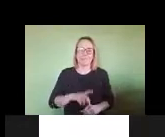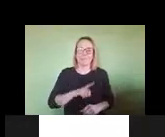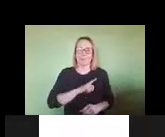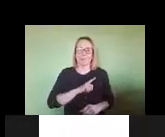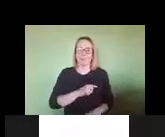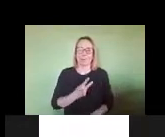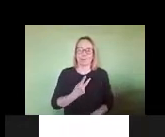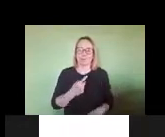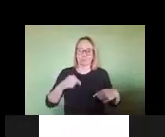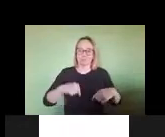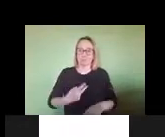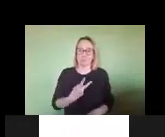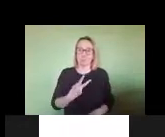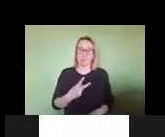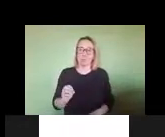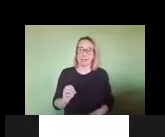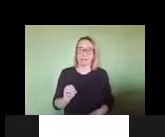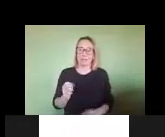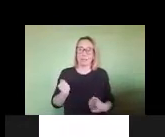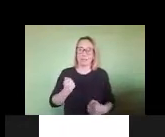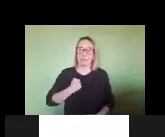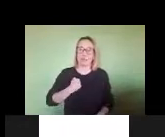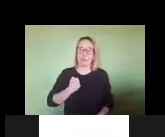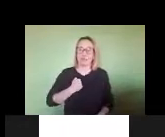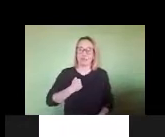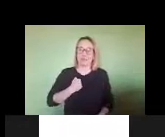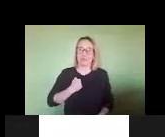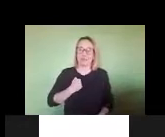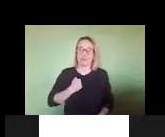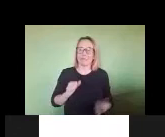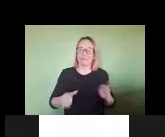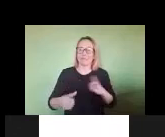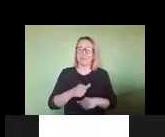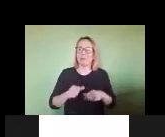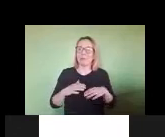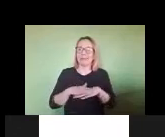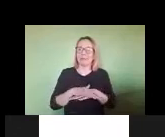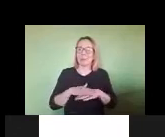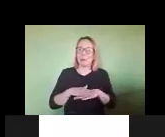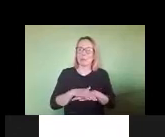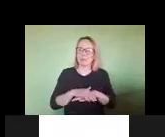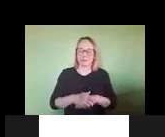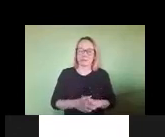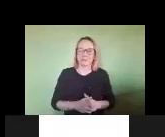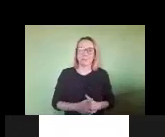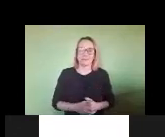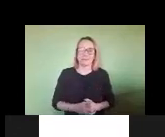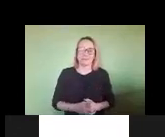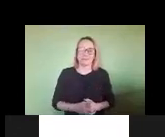year birthday of the neighbourhood networks.